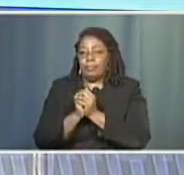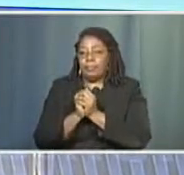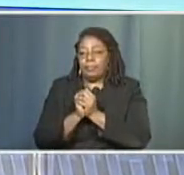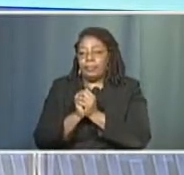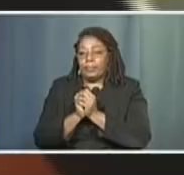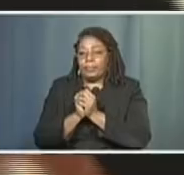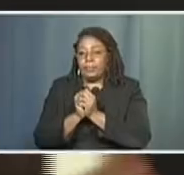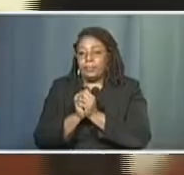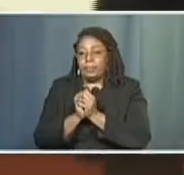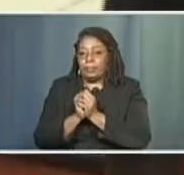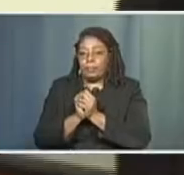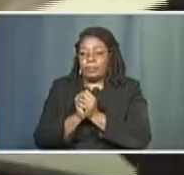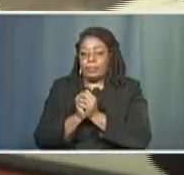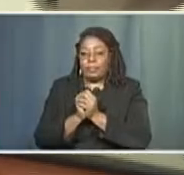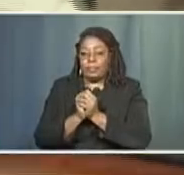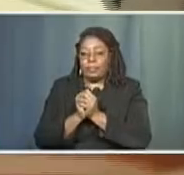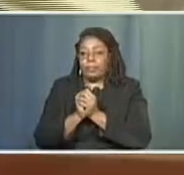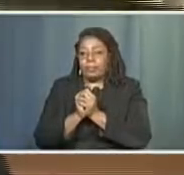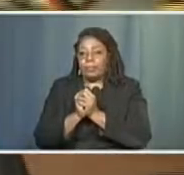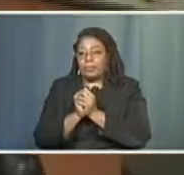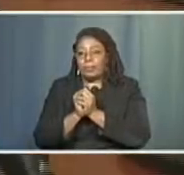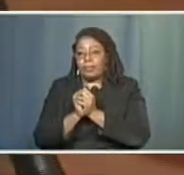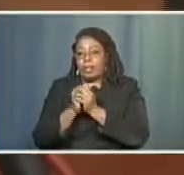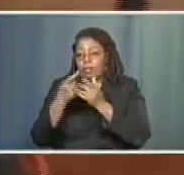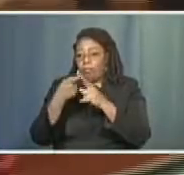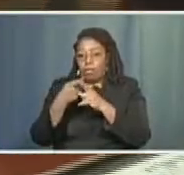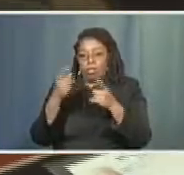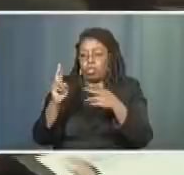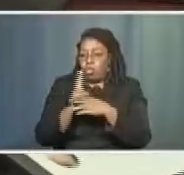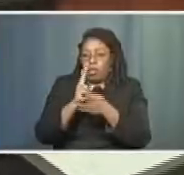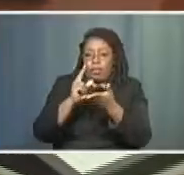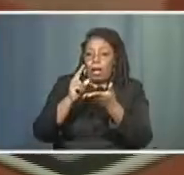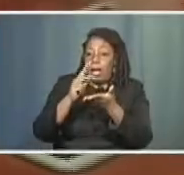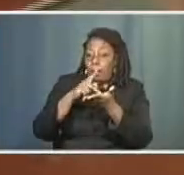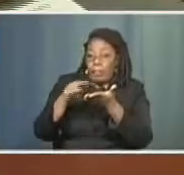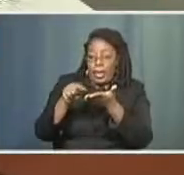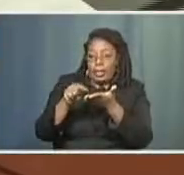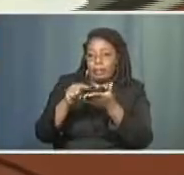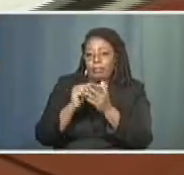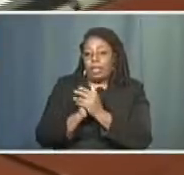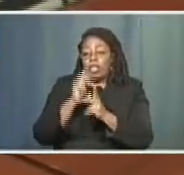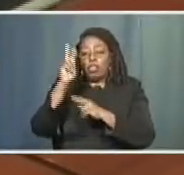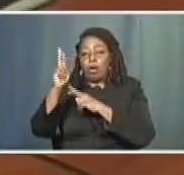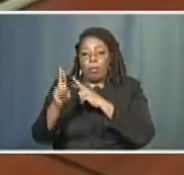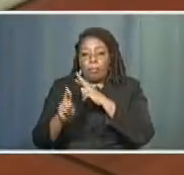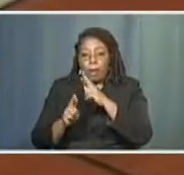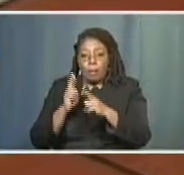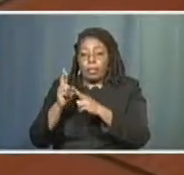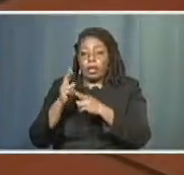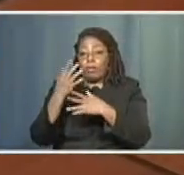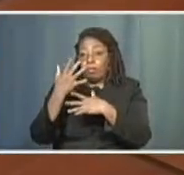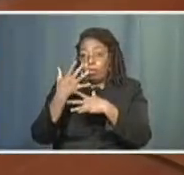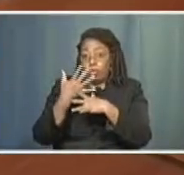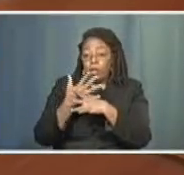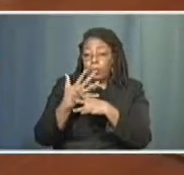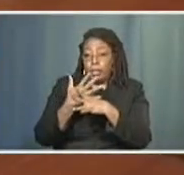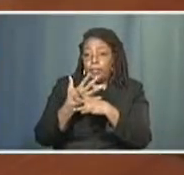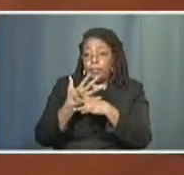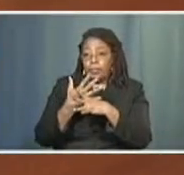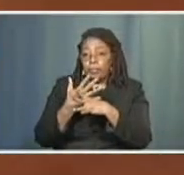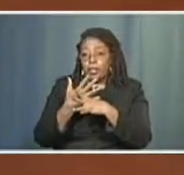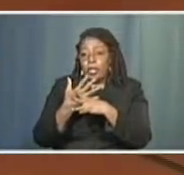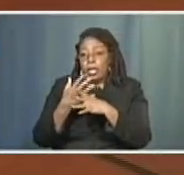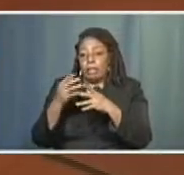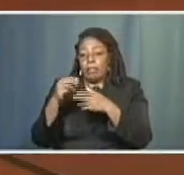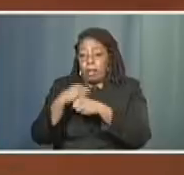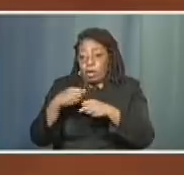reports. With the stroke of a pen, the Bahamas and the Republic of Germany inking a new air traffic agreement that will not only